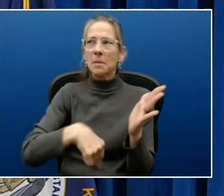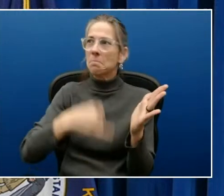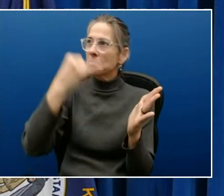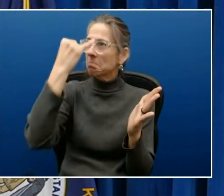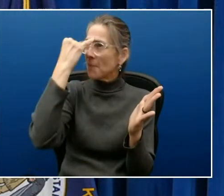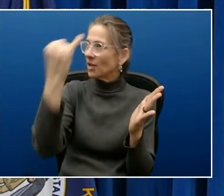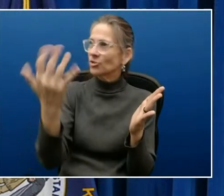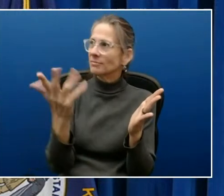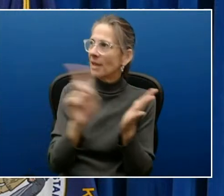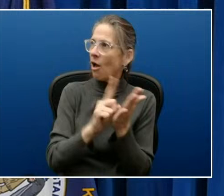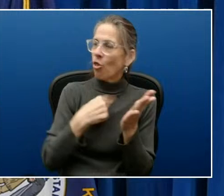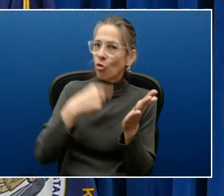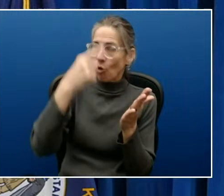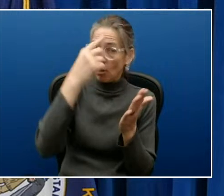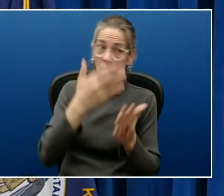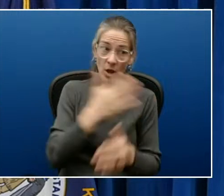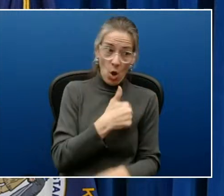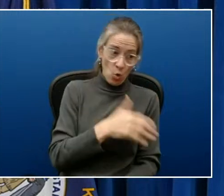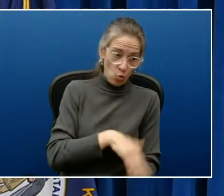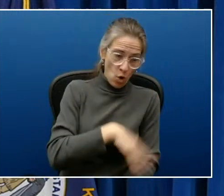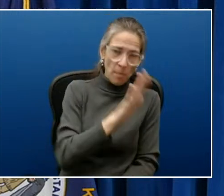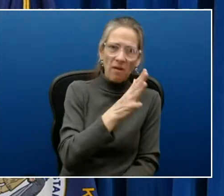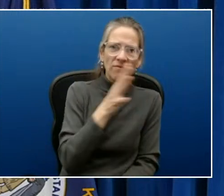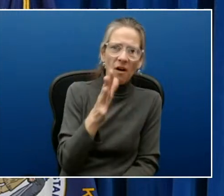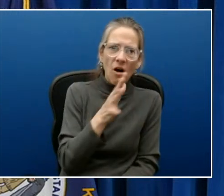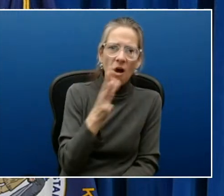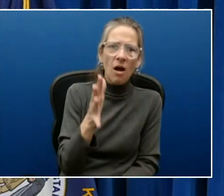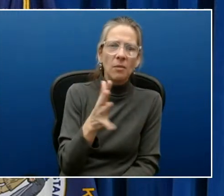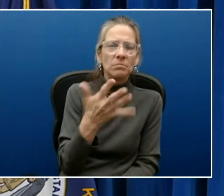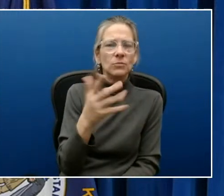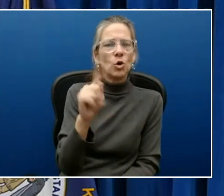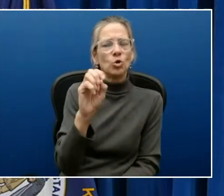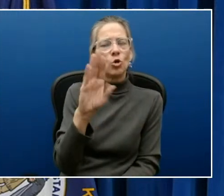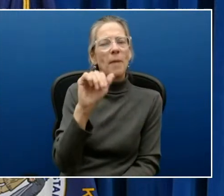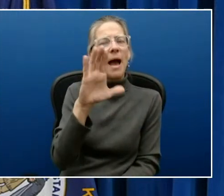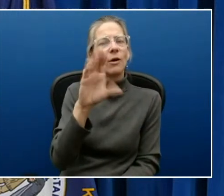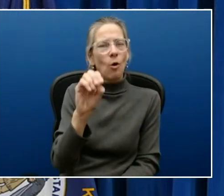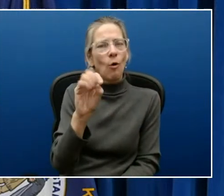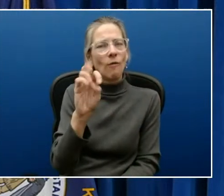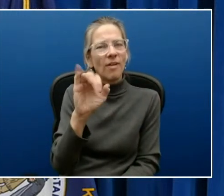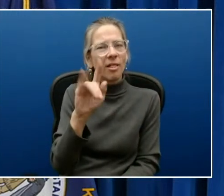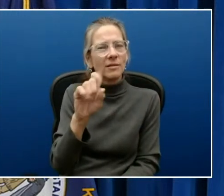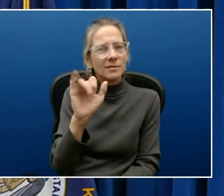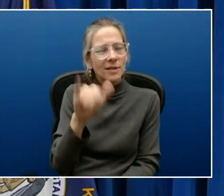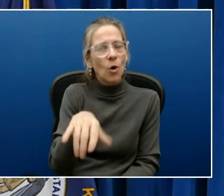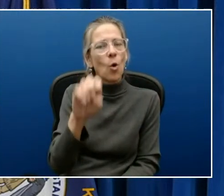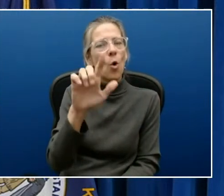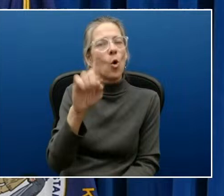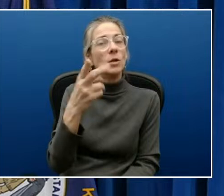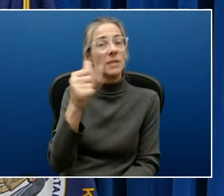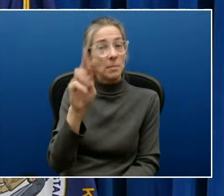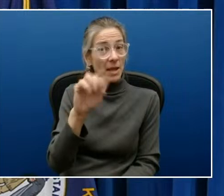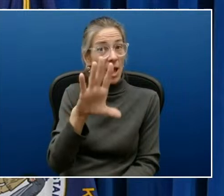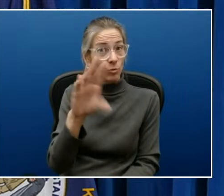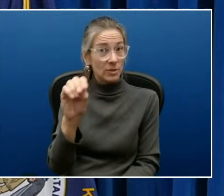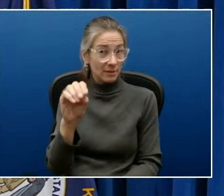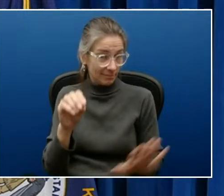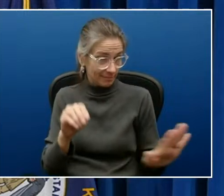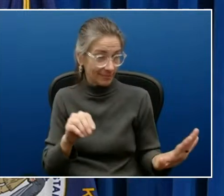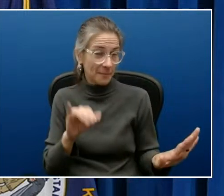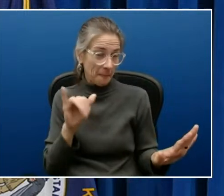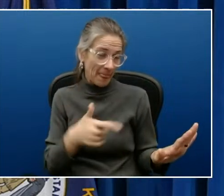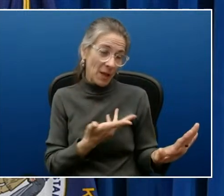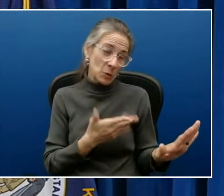the farmlands and tobacco fields of Oldham County, and that was before Oldham County was cool. I might say I've